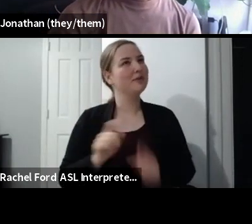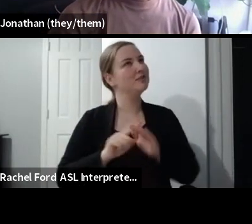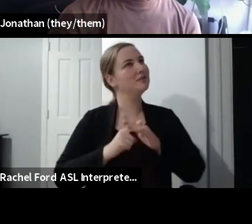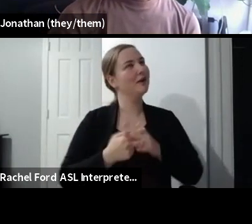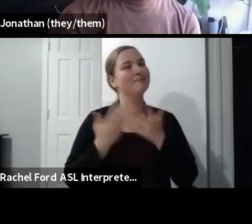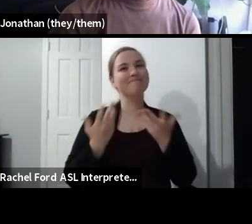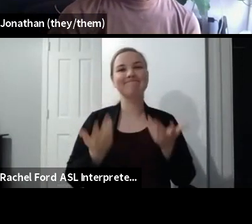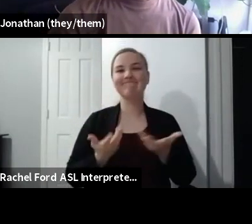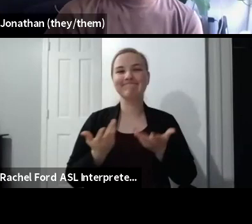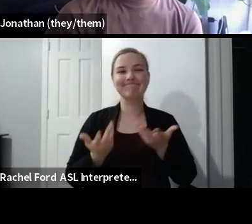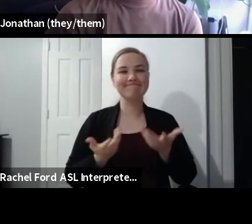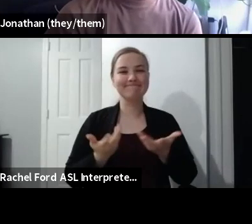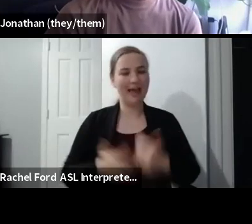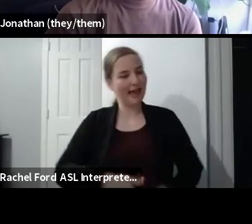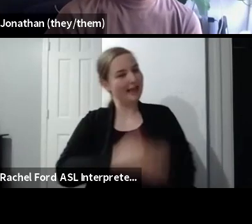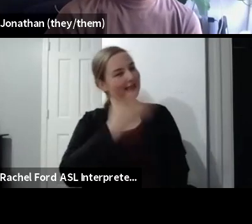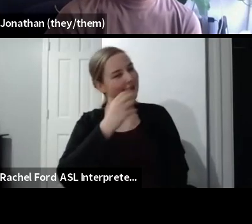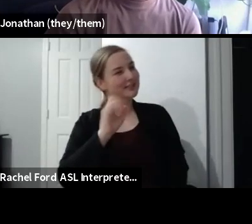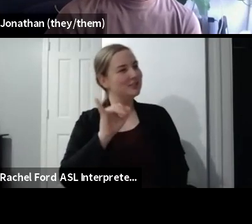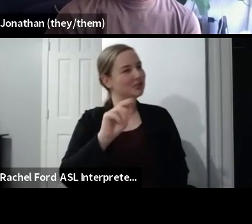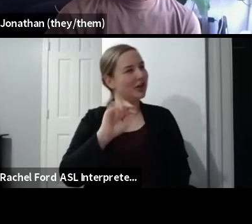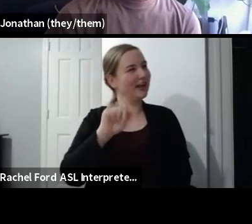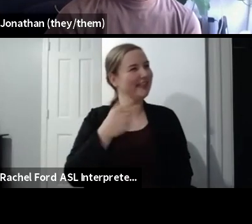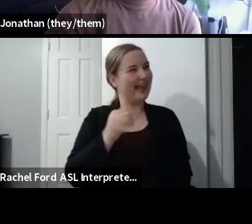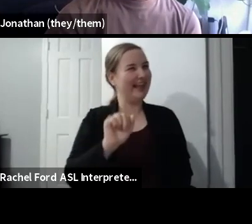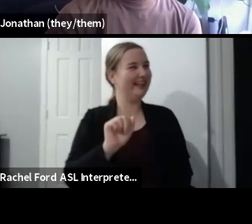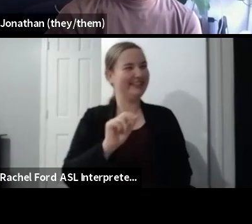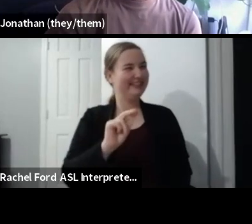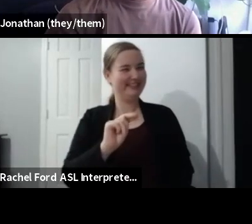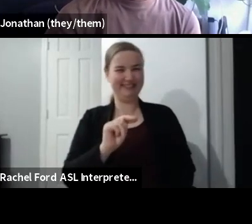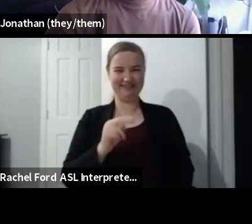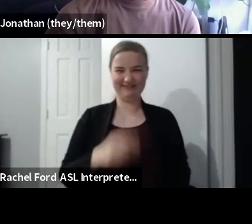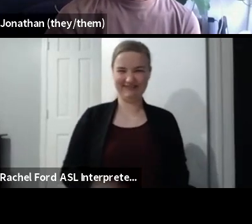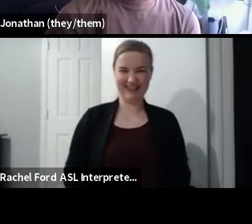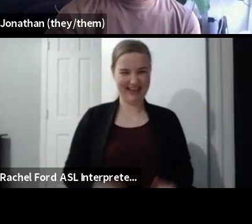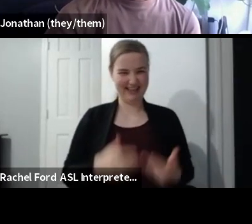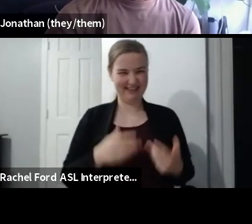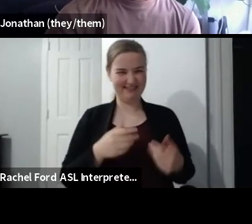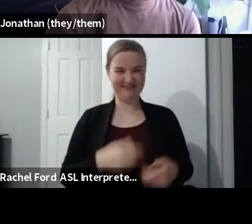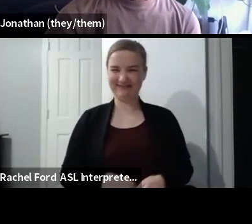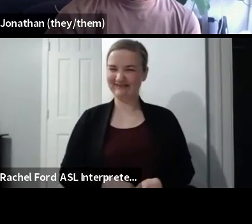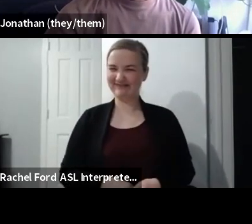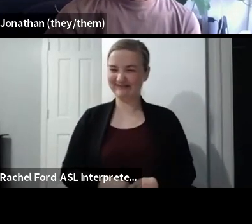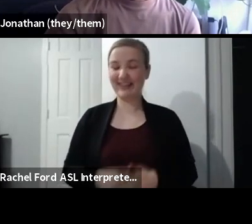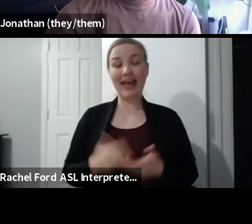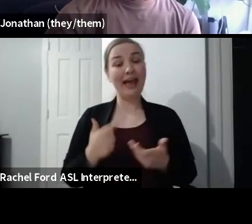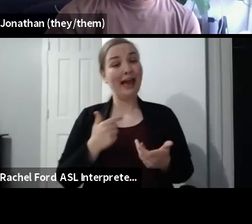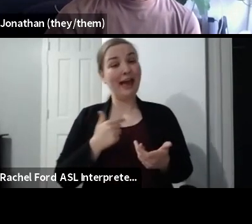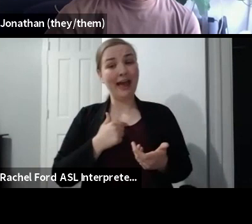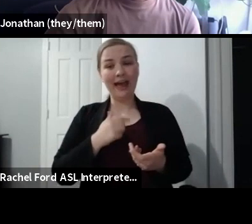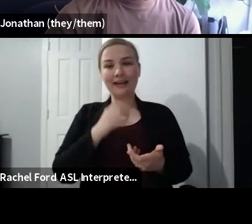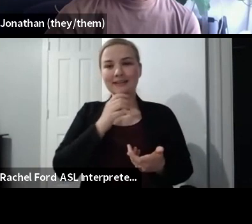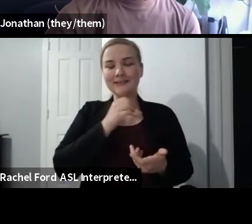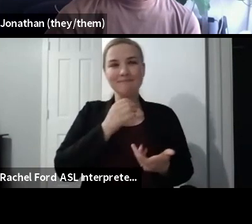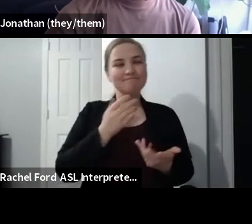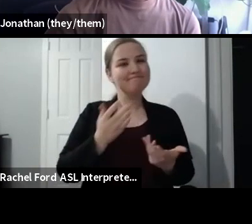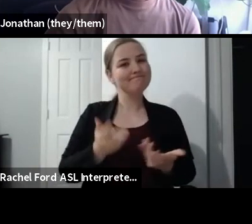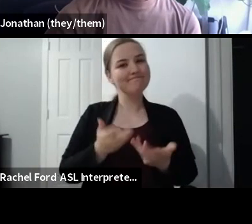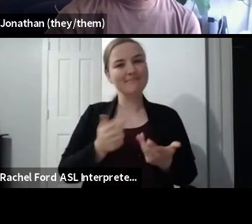Right. Yeah, thanks, Jonathan. Yes, thank you. I guess when I think of